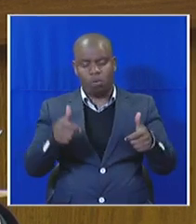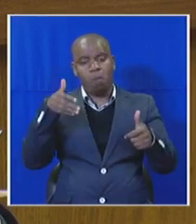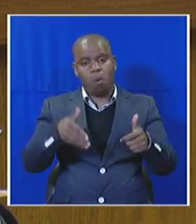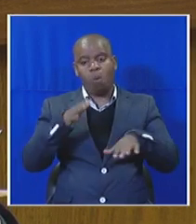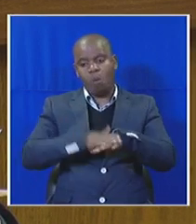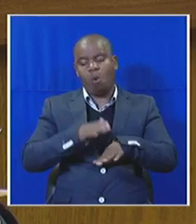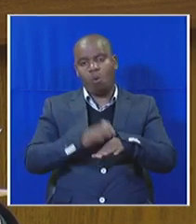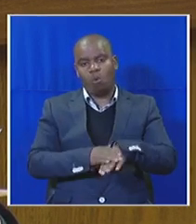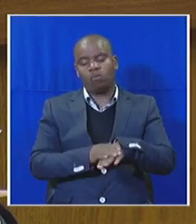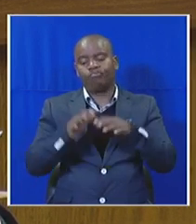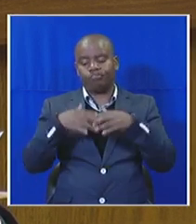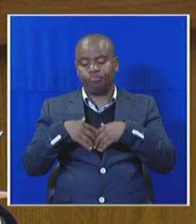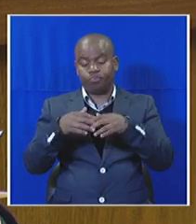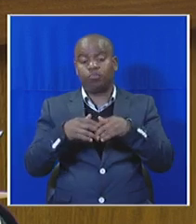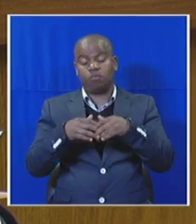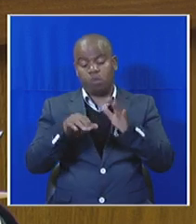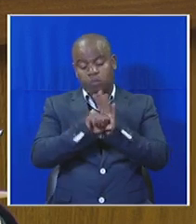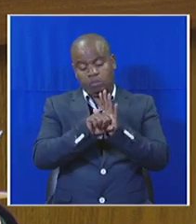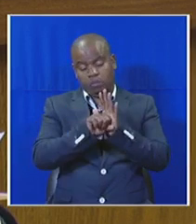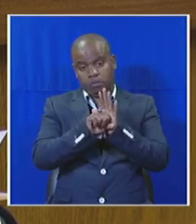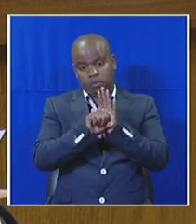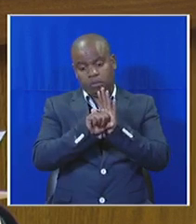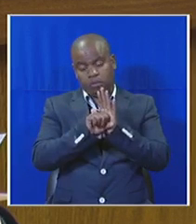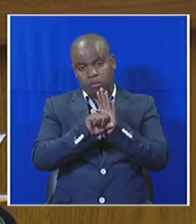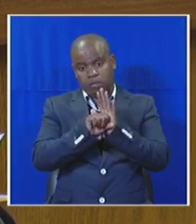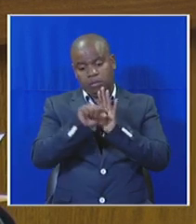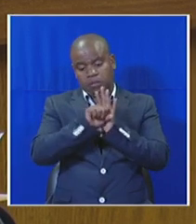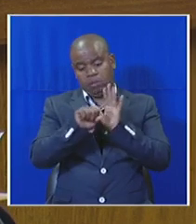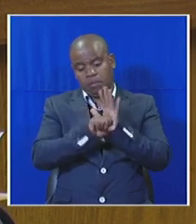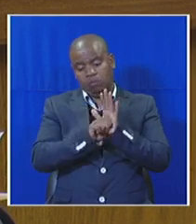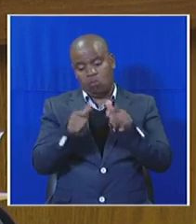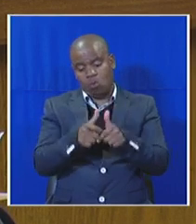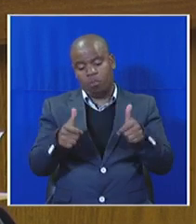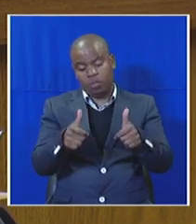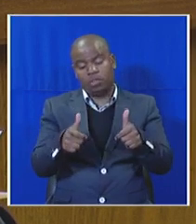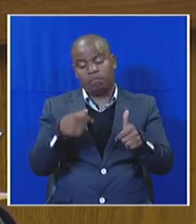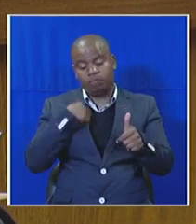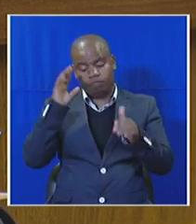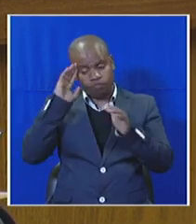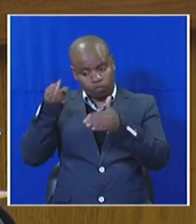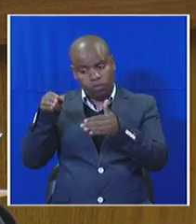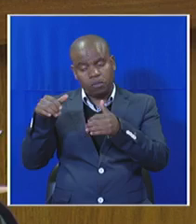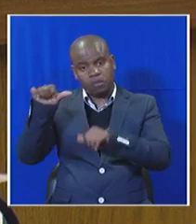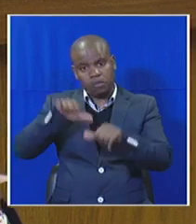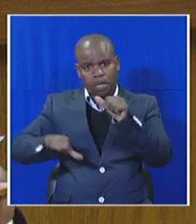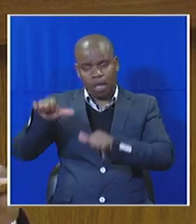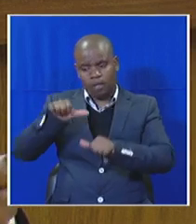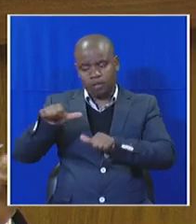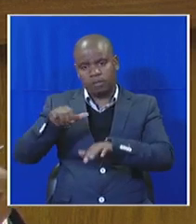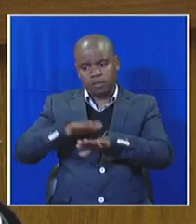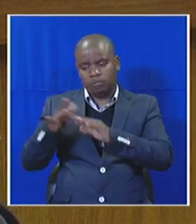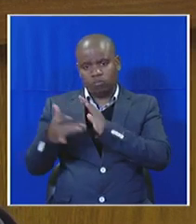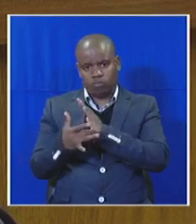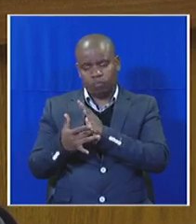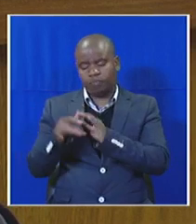launched the subcommittee on science and technology and innovation based on